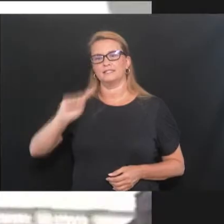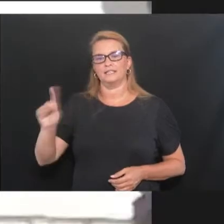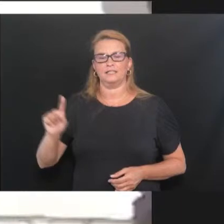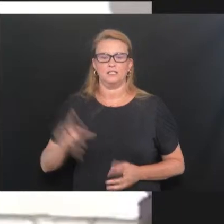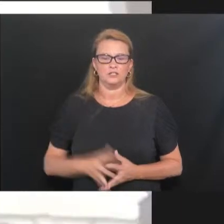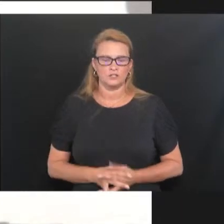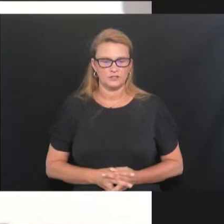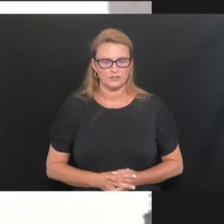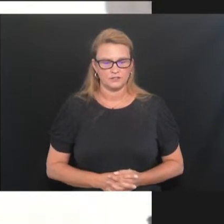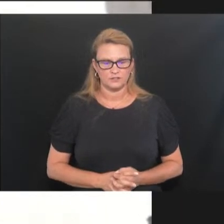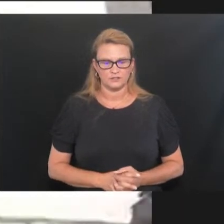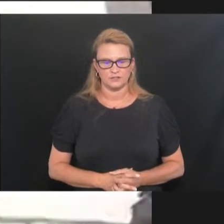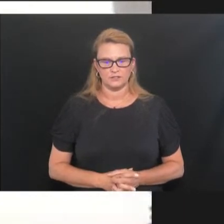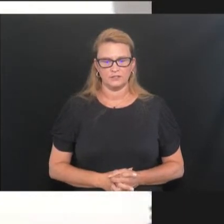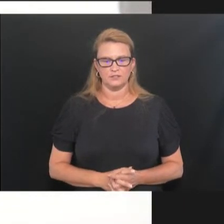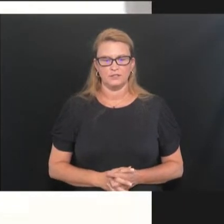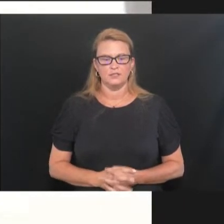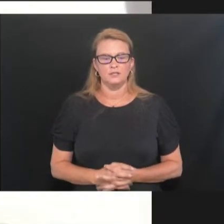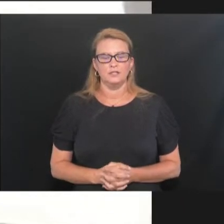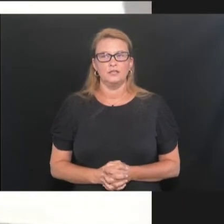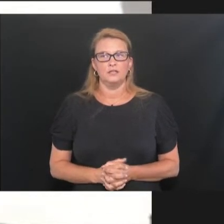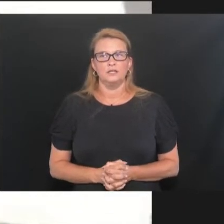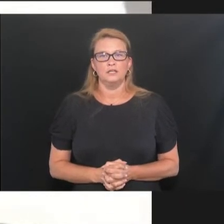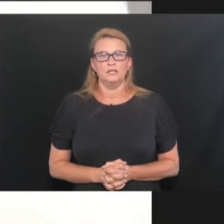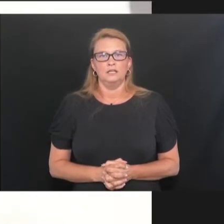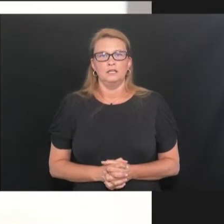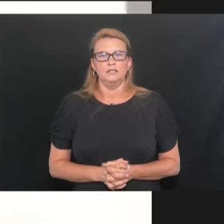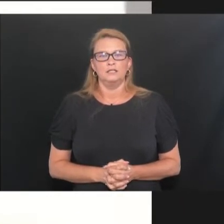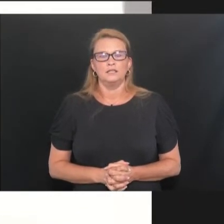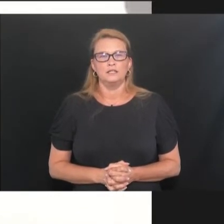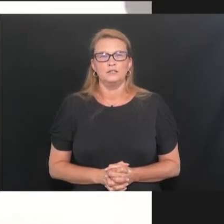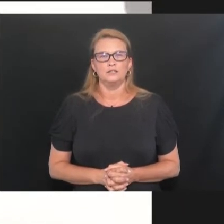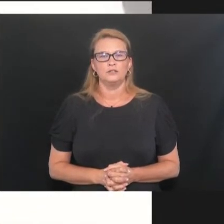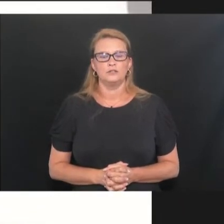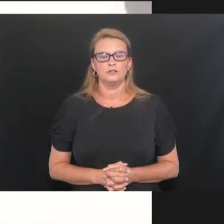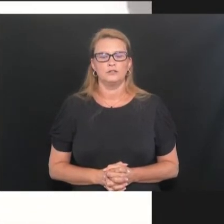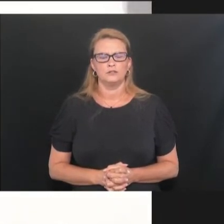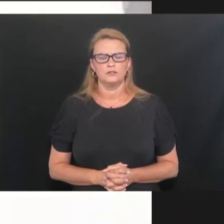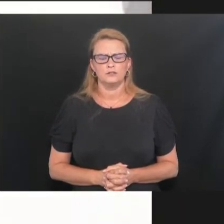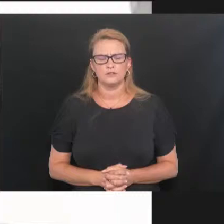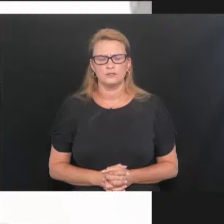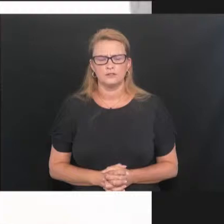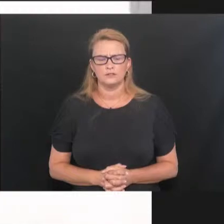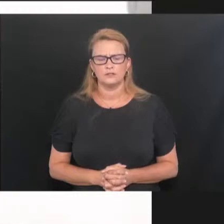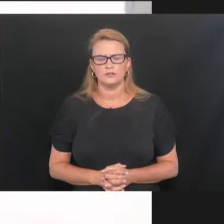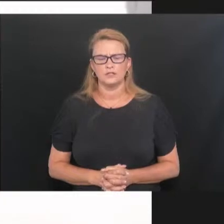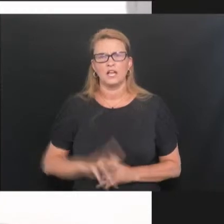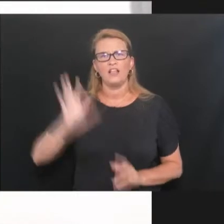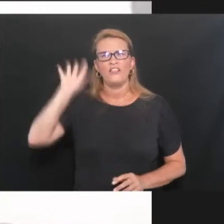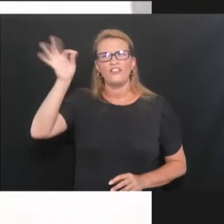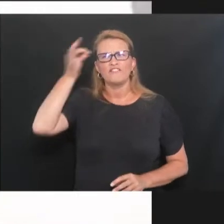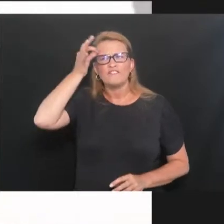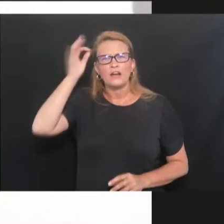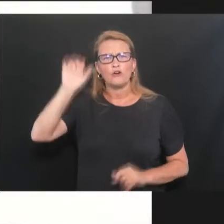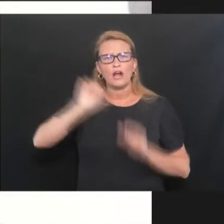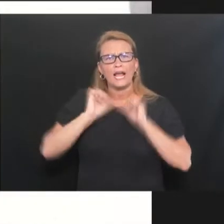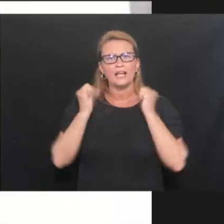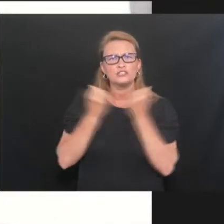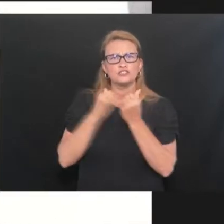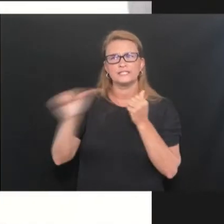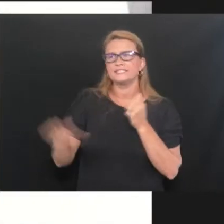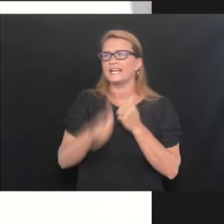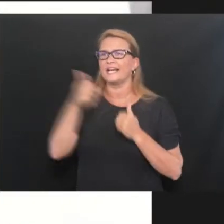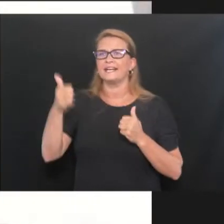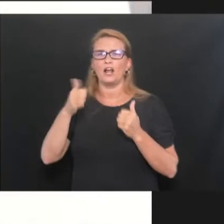Hi, Brendan Tierney here with WSAZ News Channel 3. Governor, there are a number of federal agencies as well as other cities around